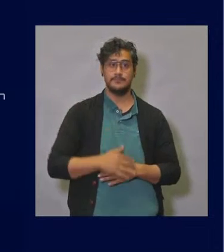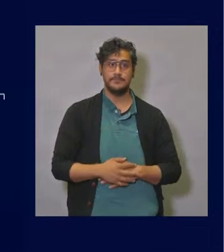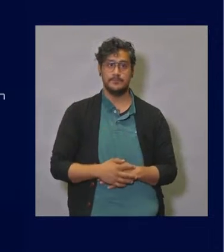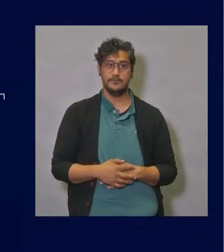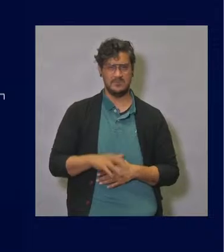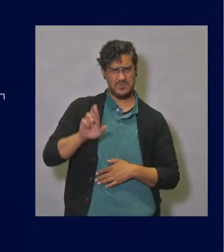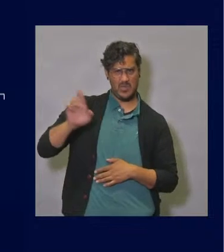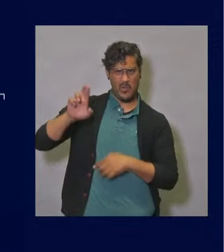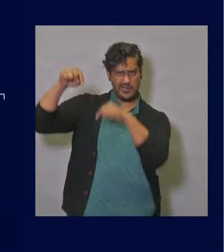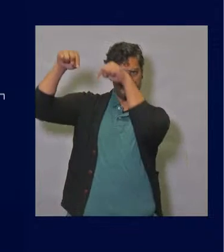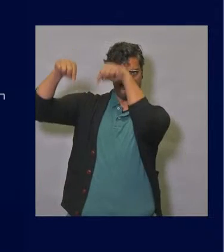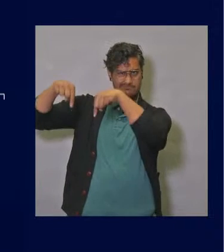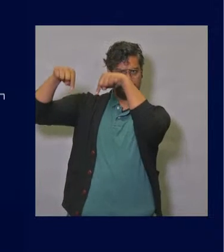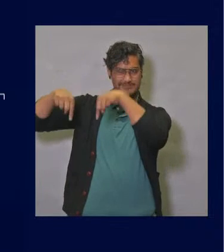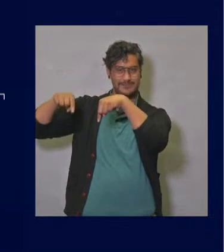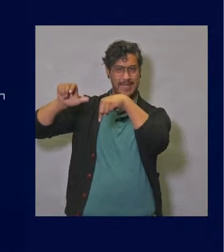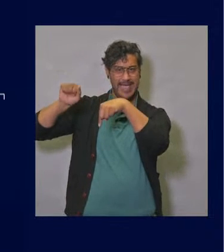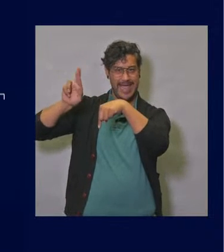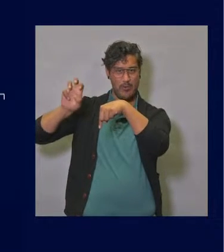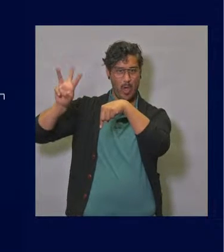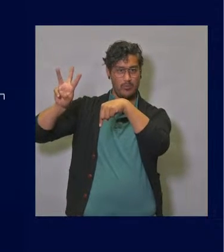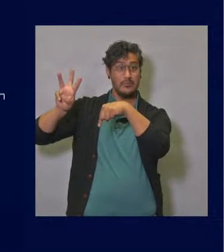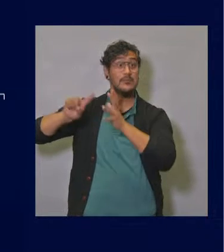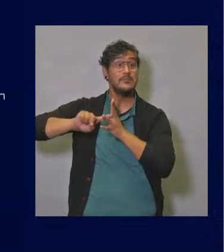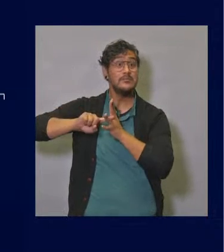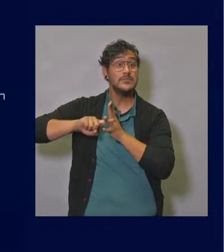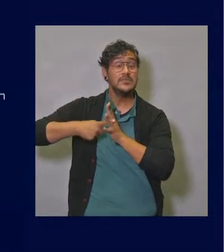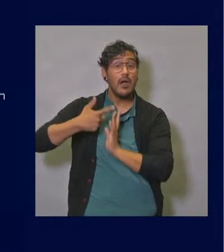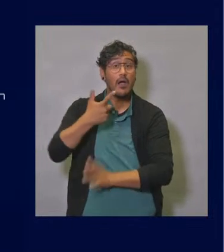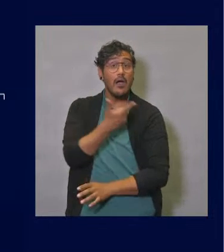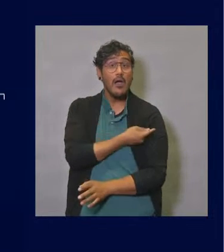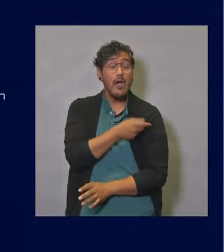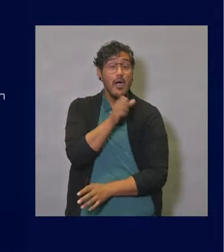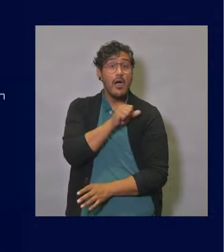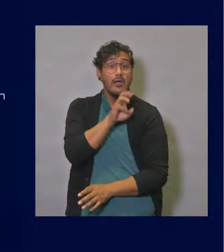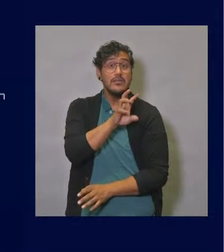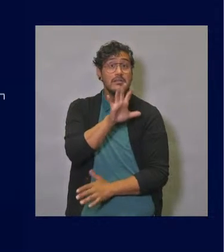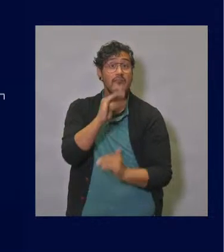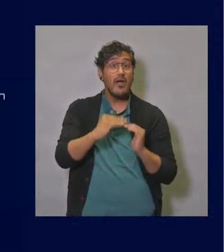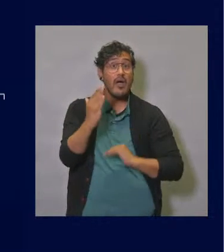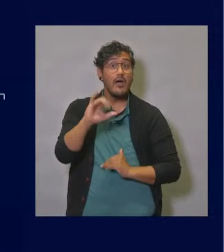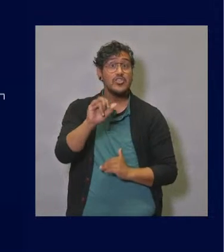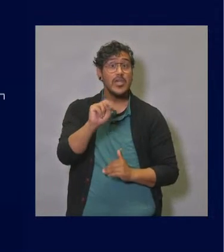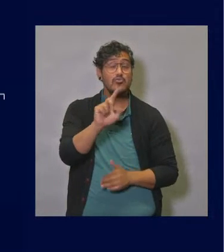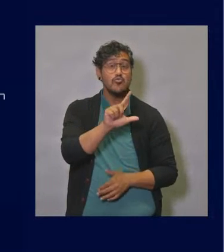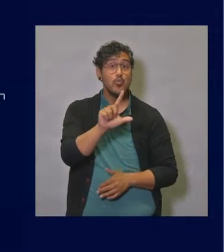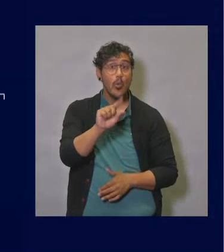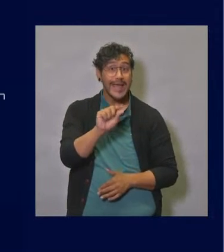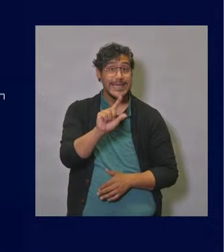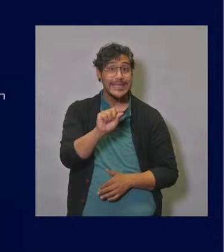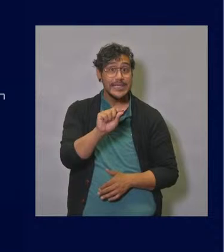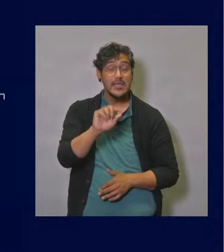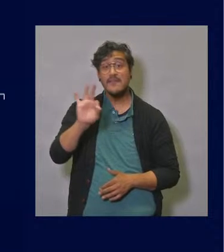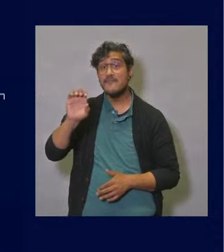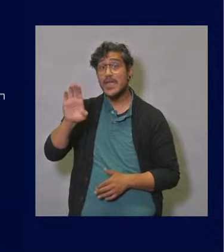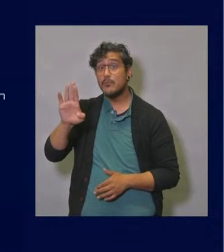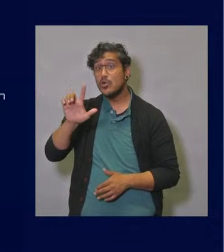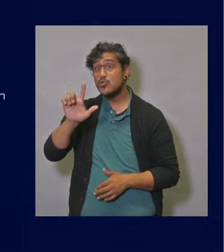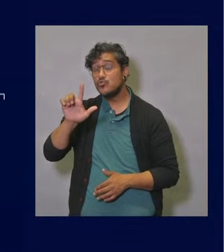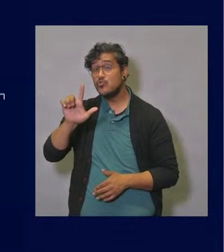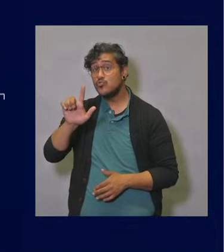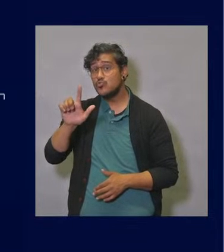the chart, you can see that we began vaccinating adults over 65 on January 20th. And by February